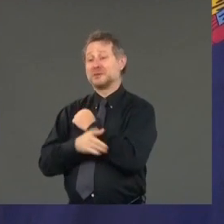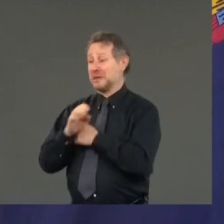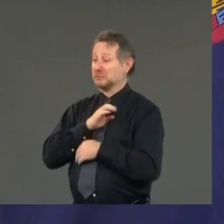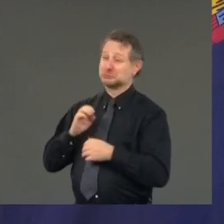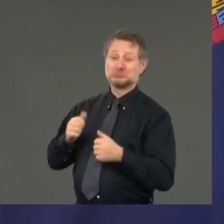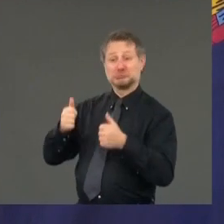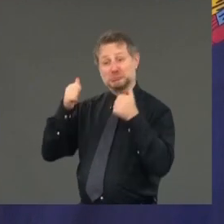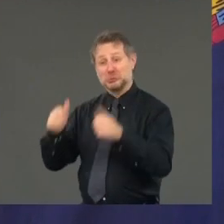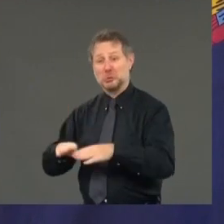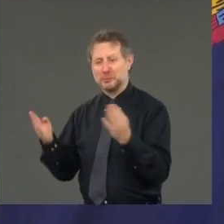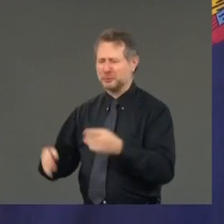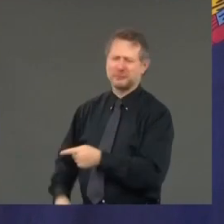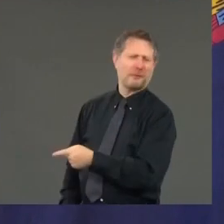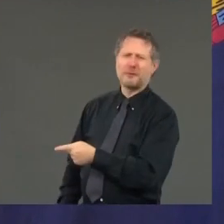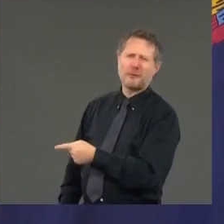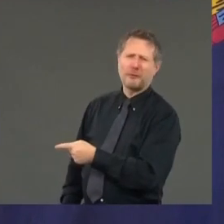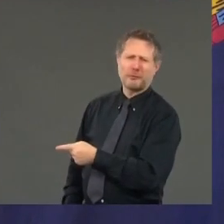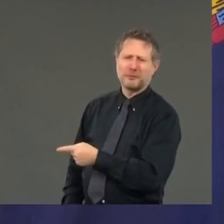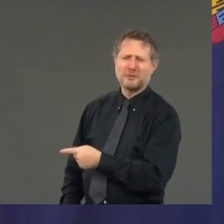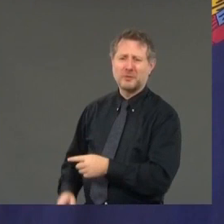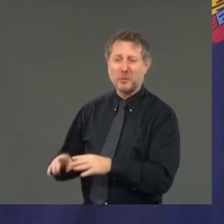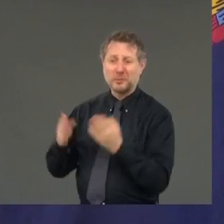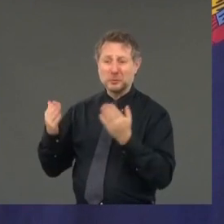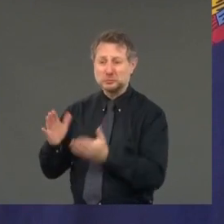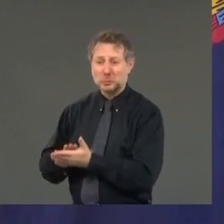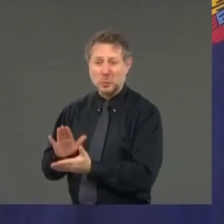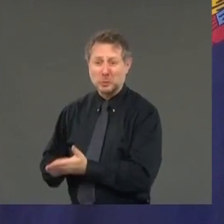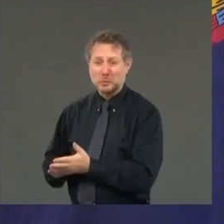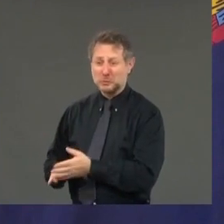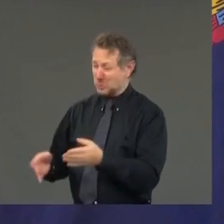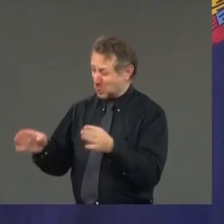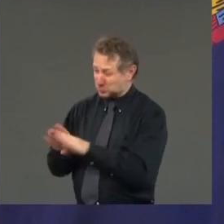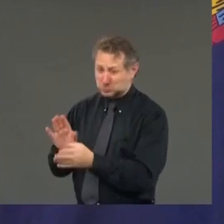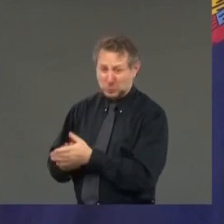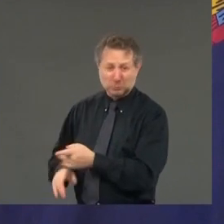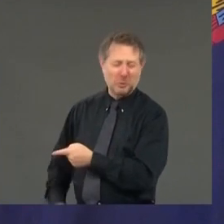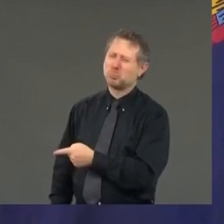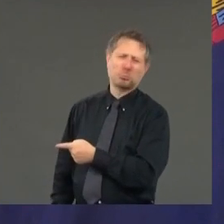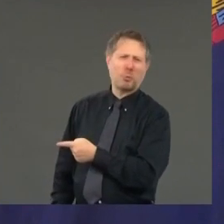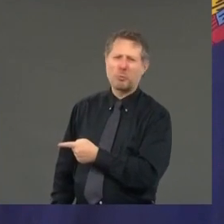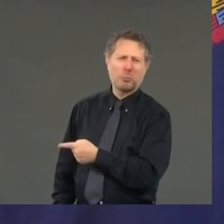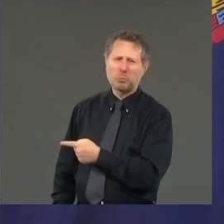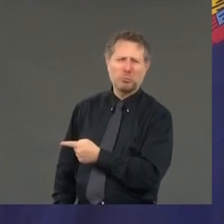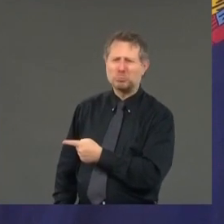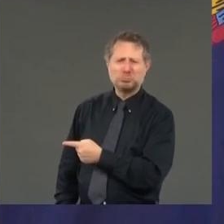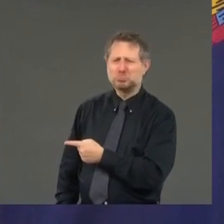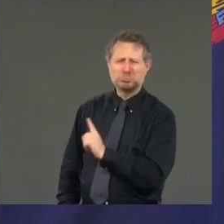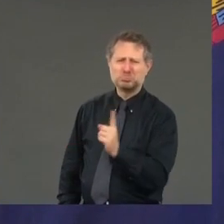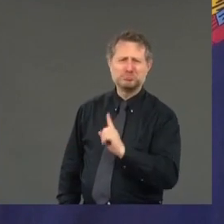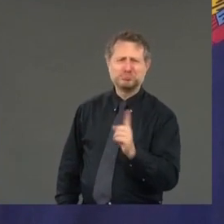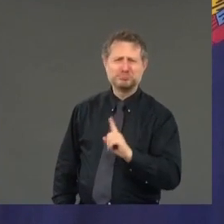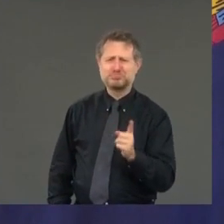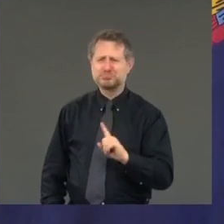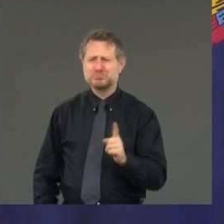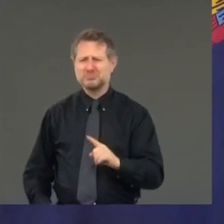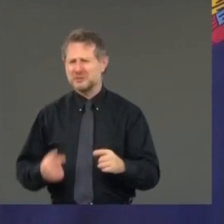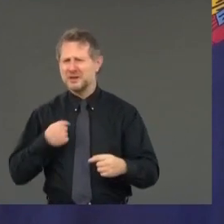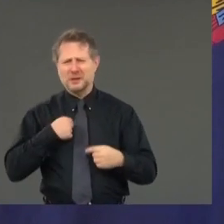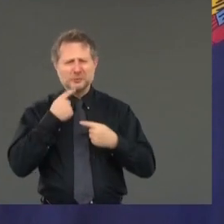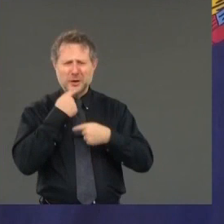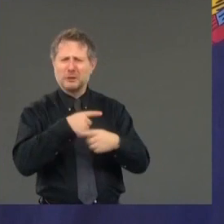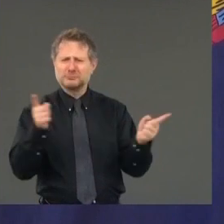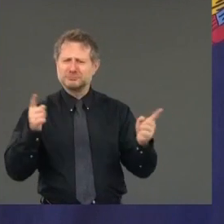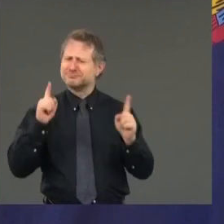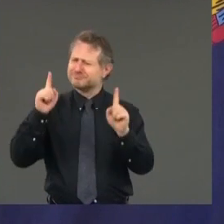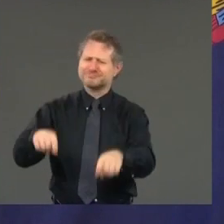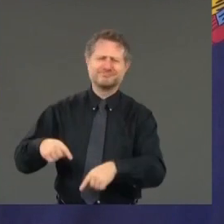can't open Suffolk schools. He can't close Suffolk schools. We said deliberately at the beginning of